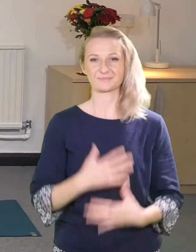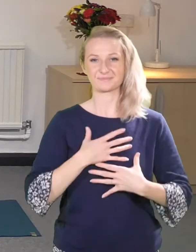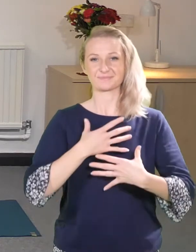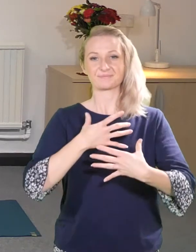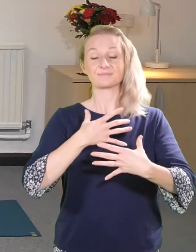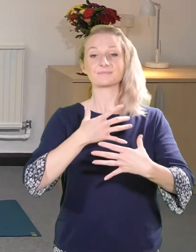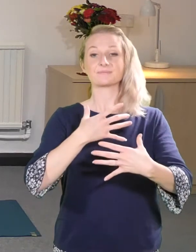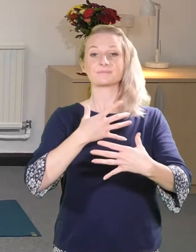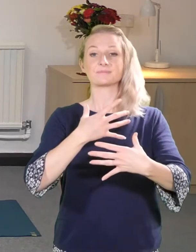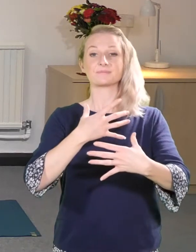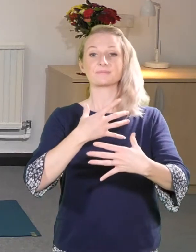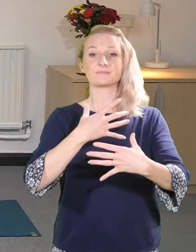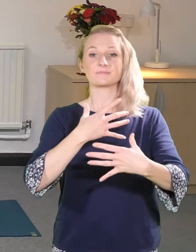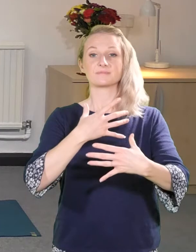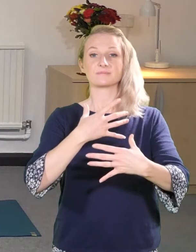Inhale.